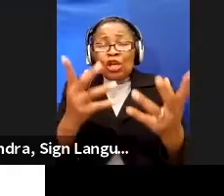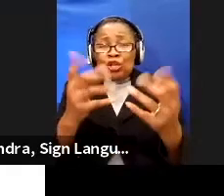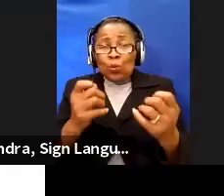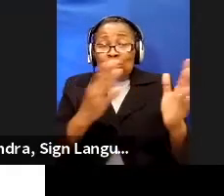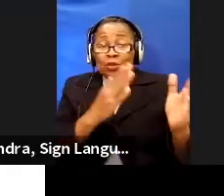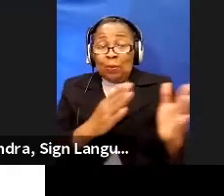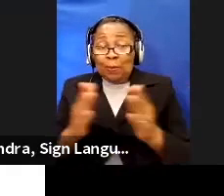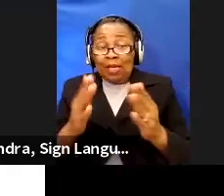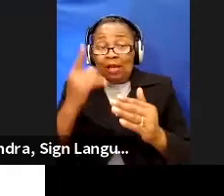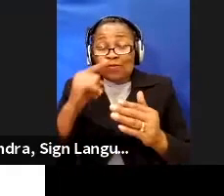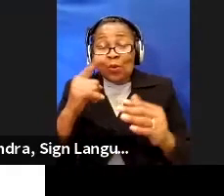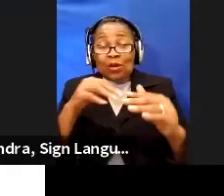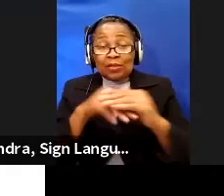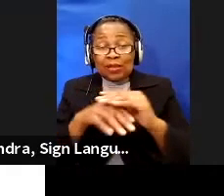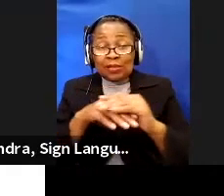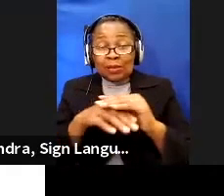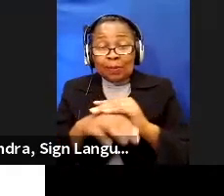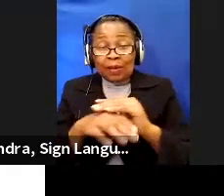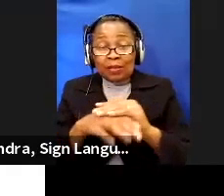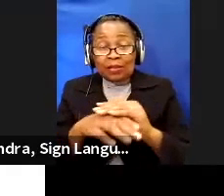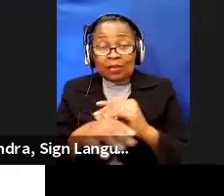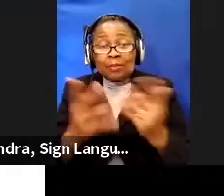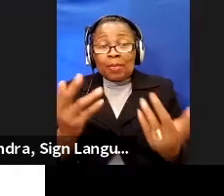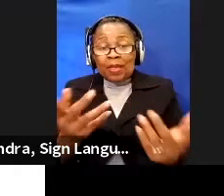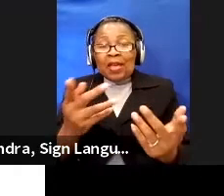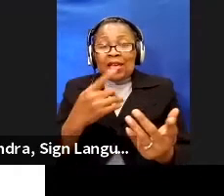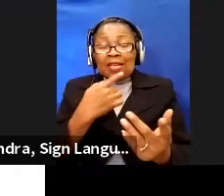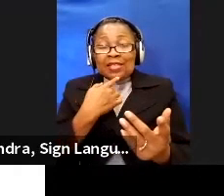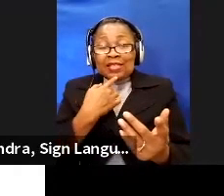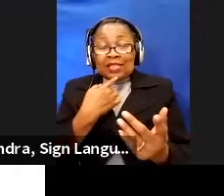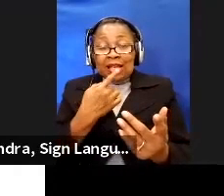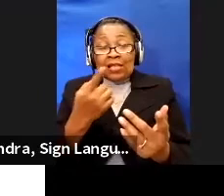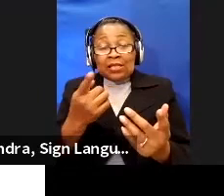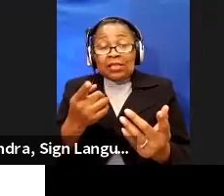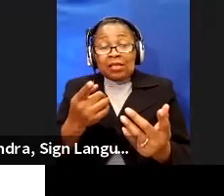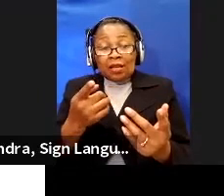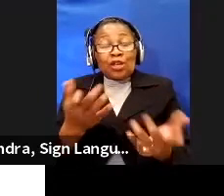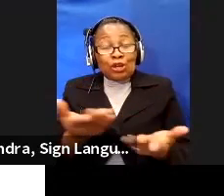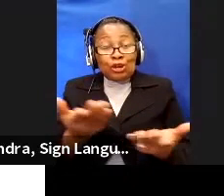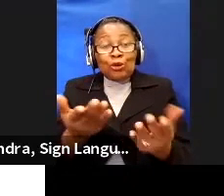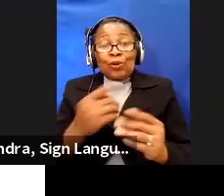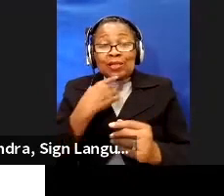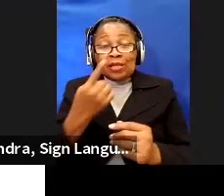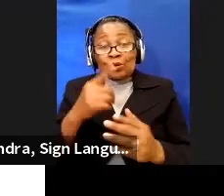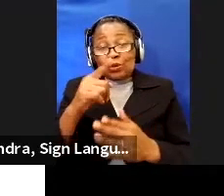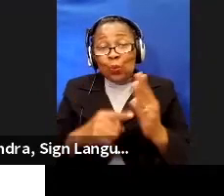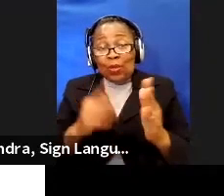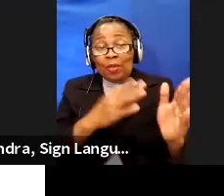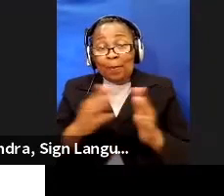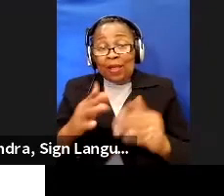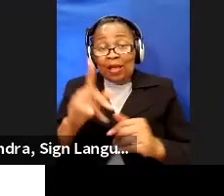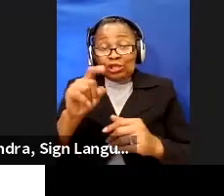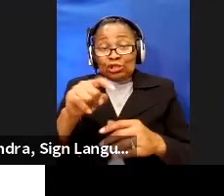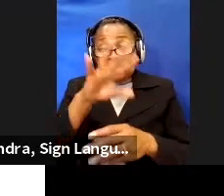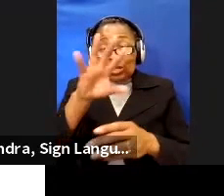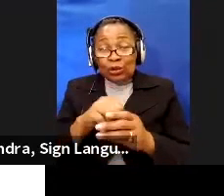for accessibility. And this slide tells you, gives you an idea of what the plan for accessibility should include. But I